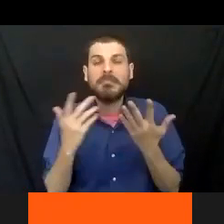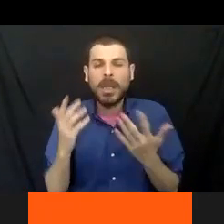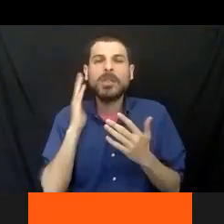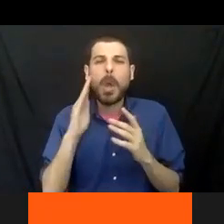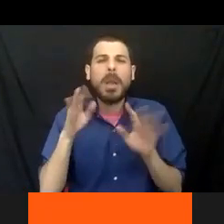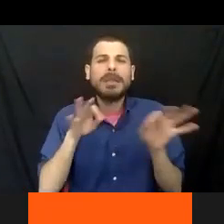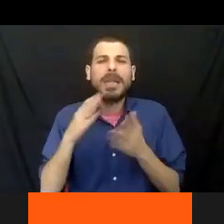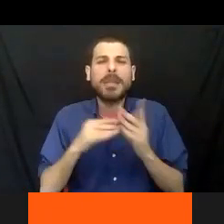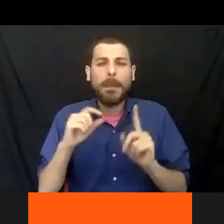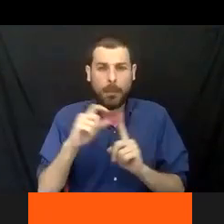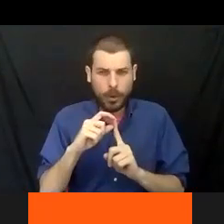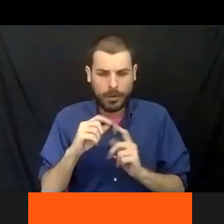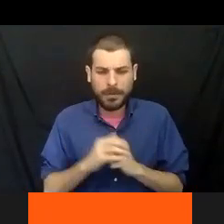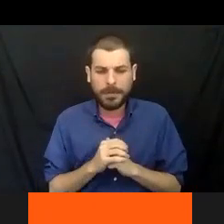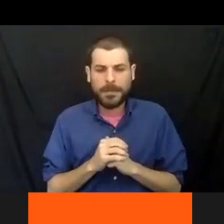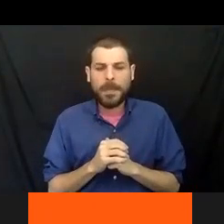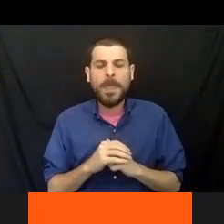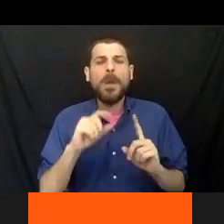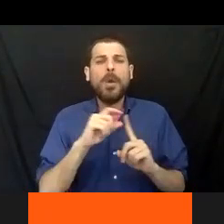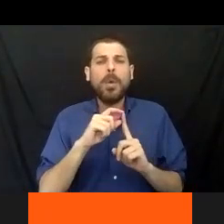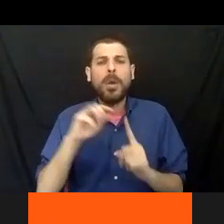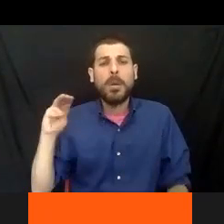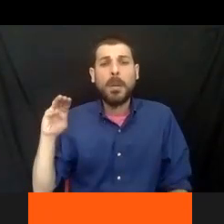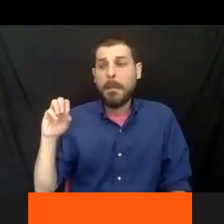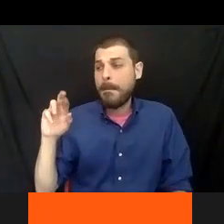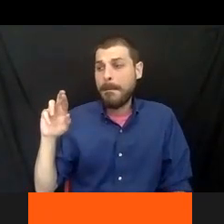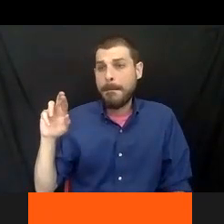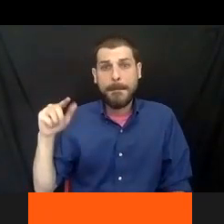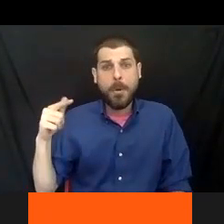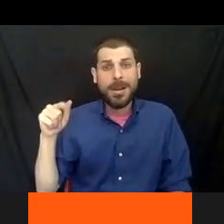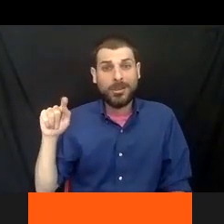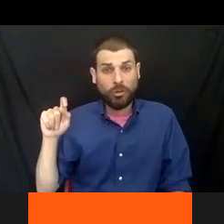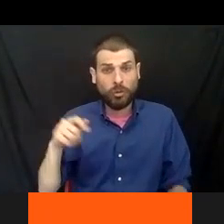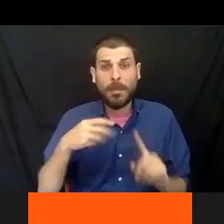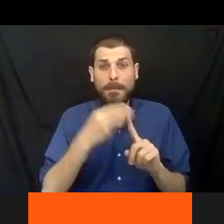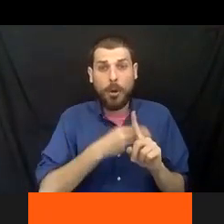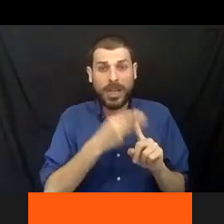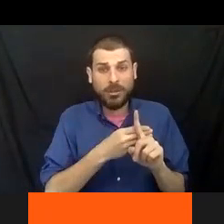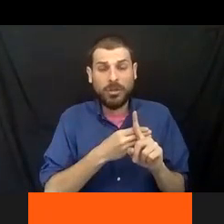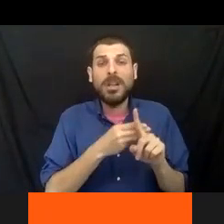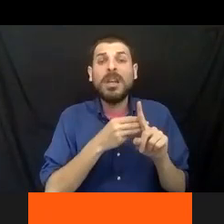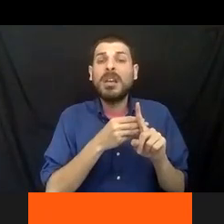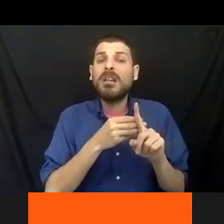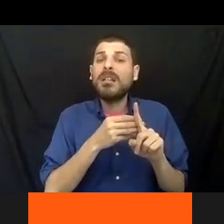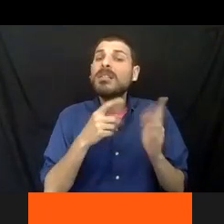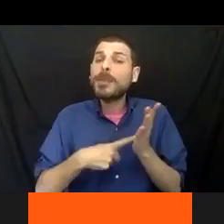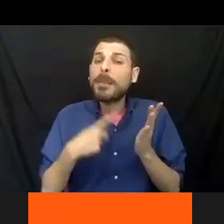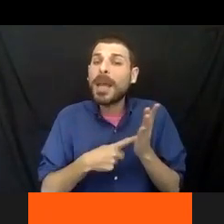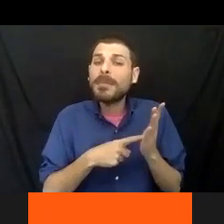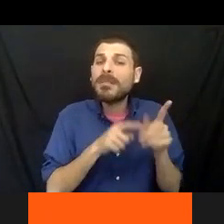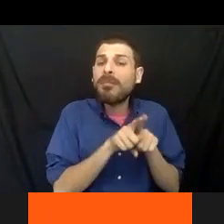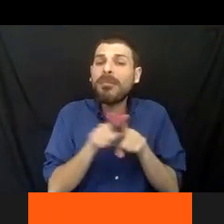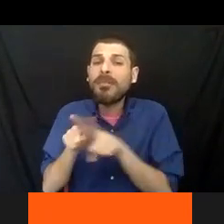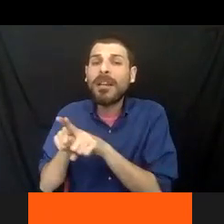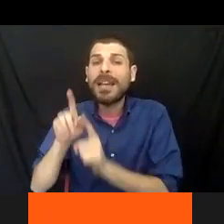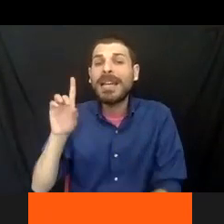here. When I talk about mortgage, I can also be referring to something called a deed of trust. And a deed of trust is like a mortgage. This